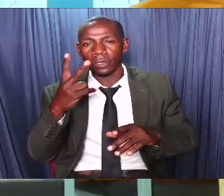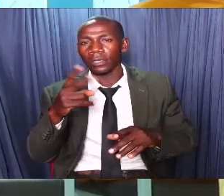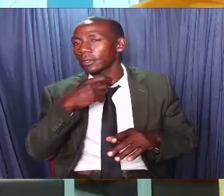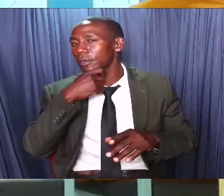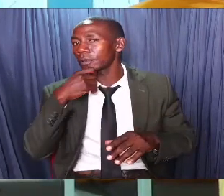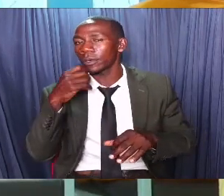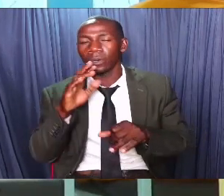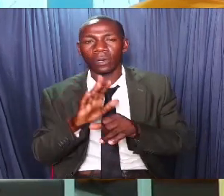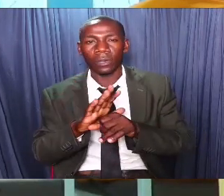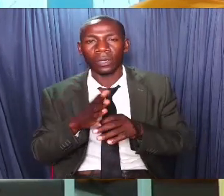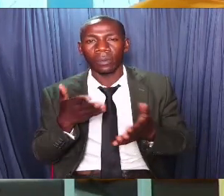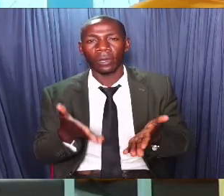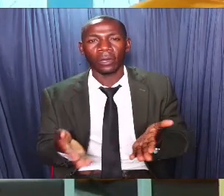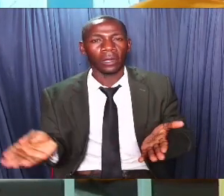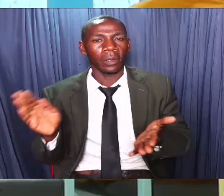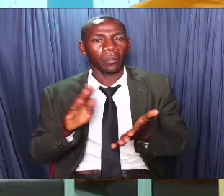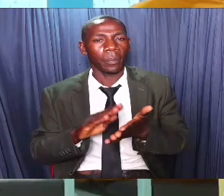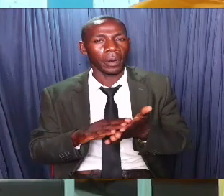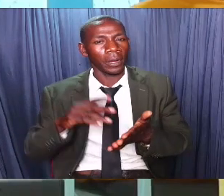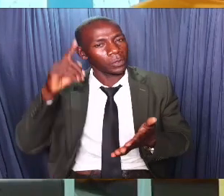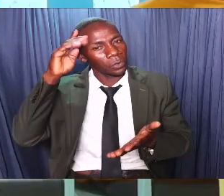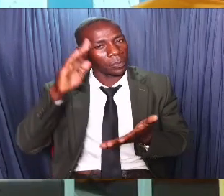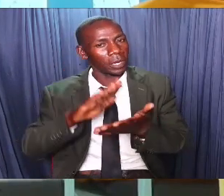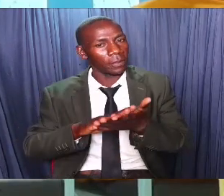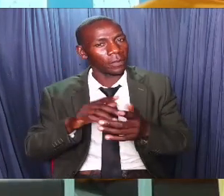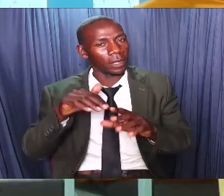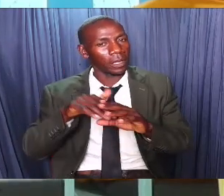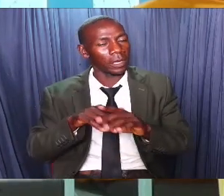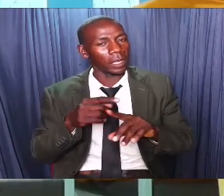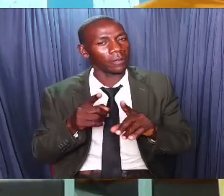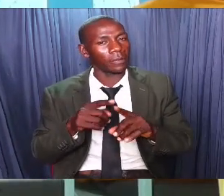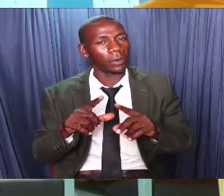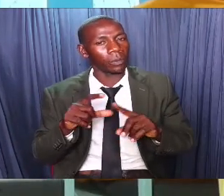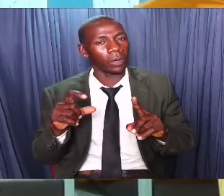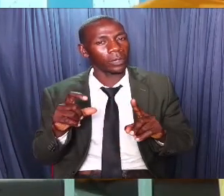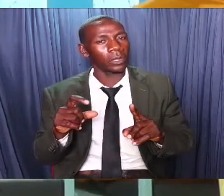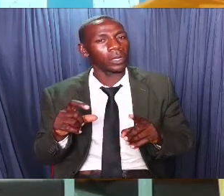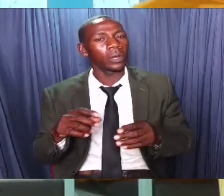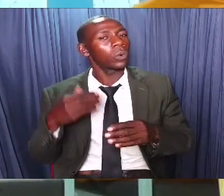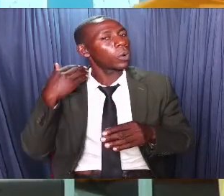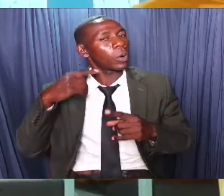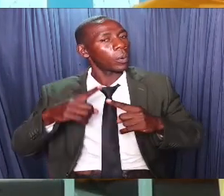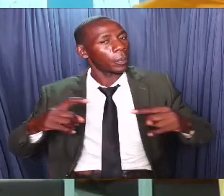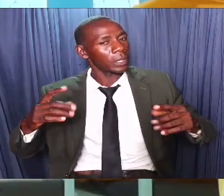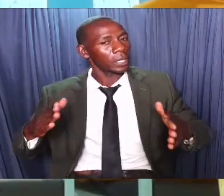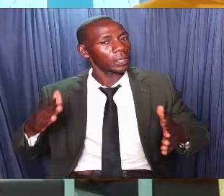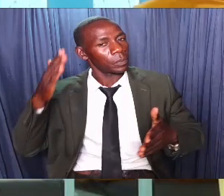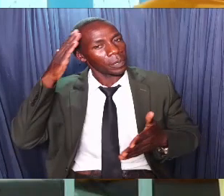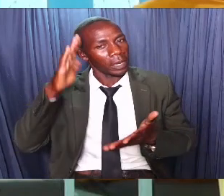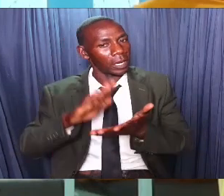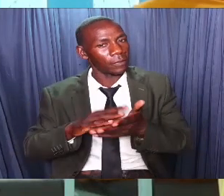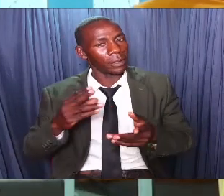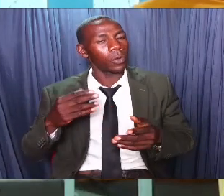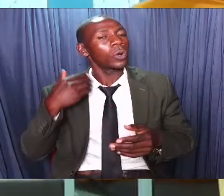call themselves apostles but you know them lies. Leo umeamini kila neno. Today you believe in every matter. Hata wapingaji unawaamini. Even those who oppose you believe in them. Hata wapingao kuunga